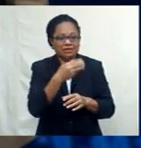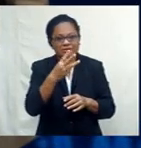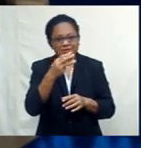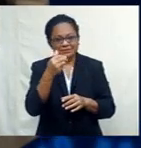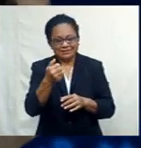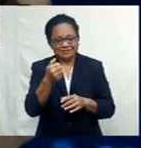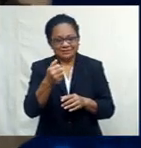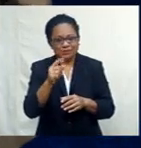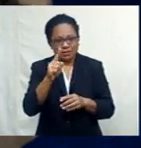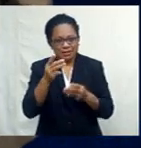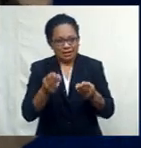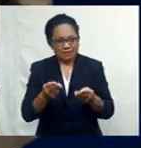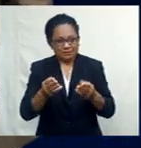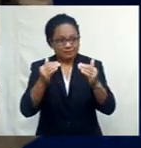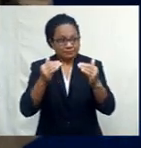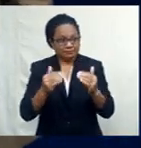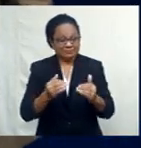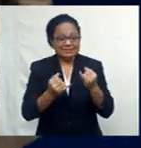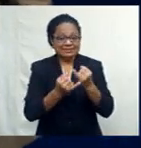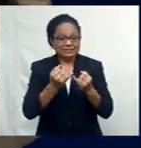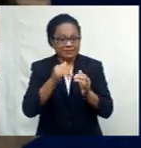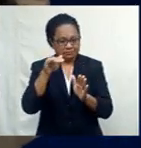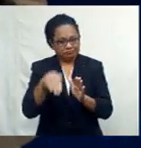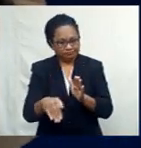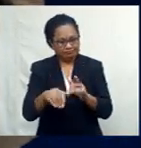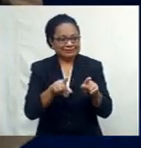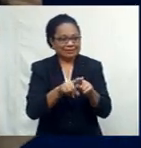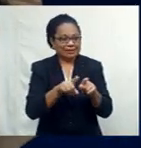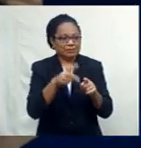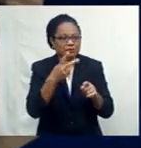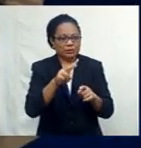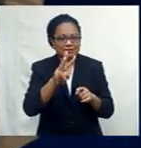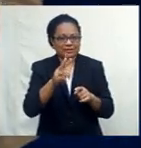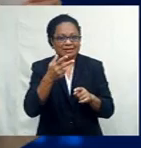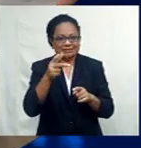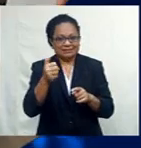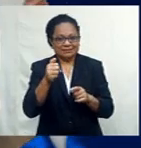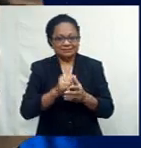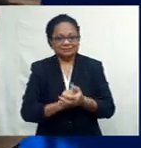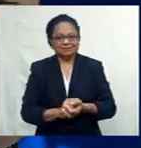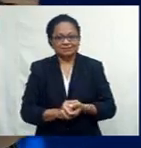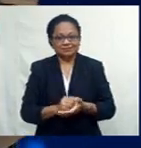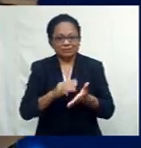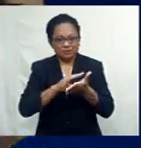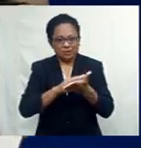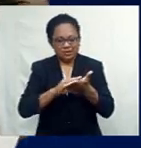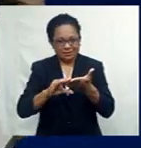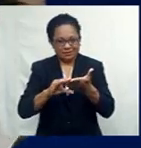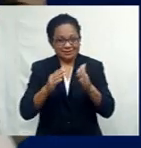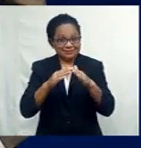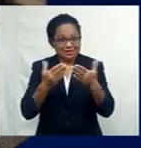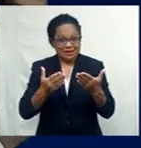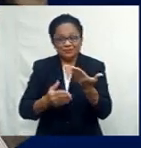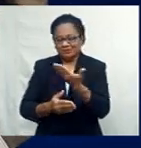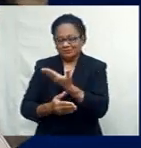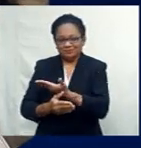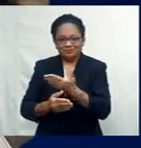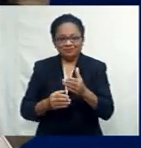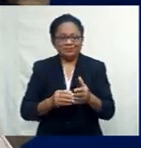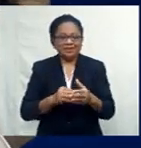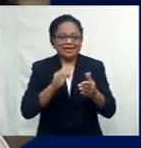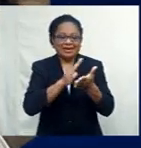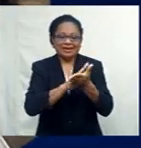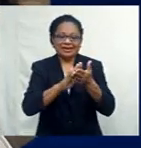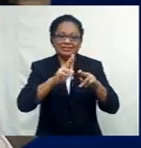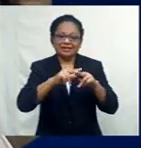$1,736 per ounce, and silver closed down at $23.86 per ounce. And we now join Sharon from HFC Bank to